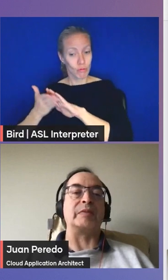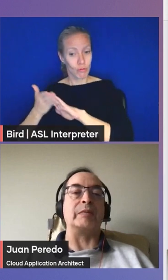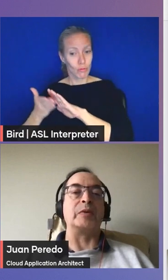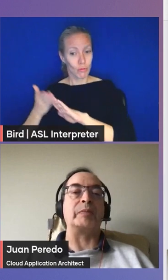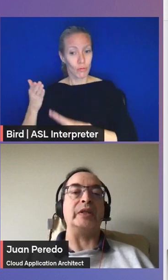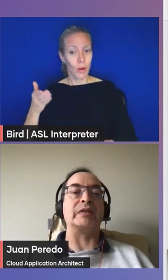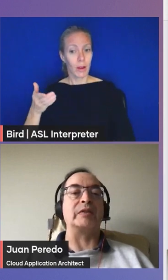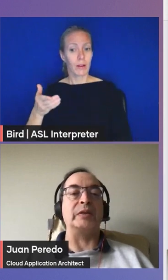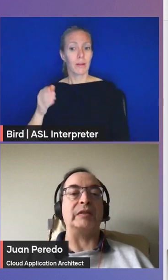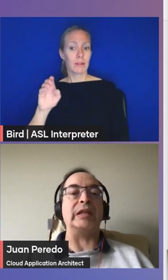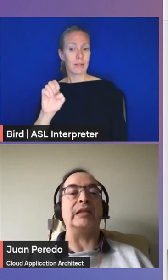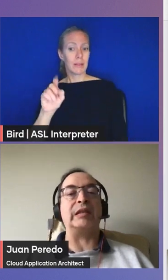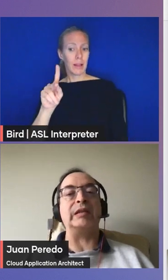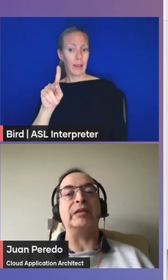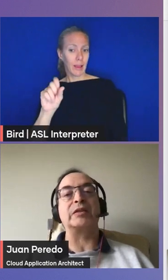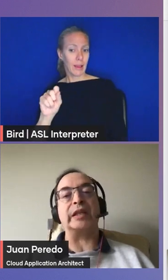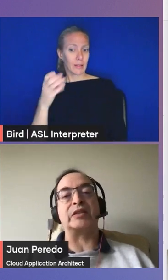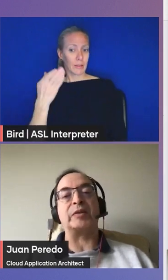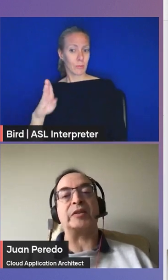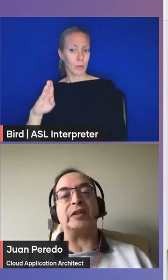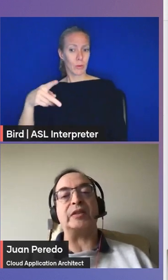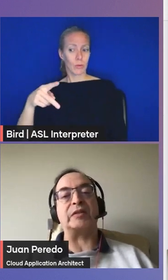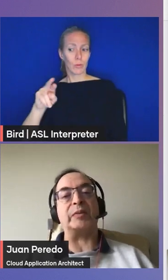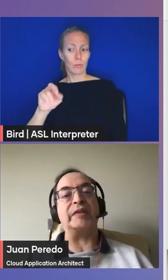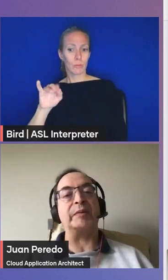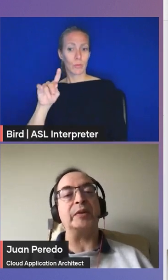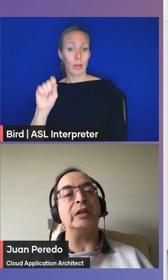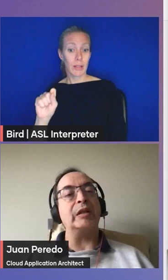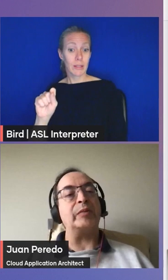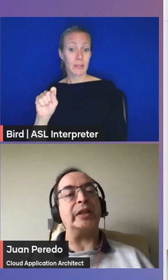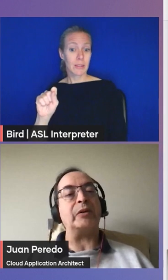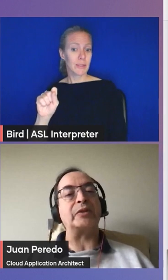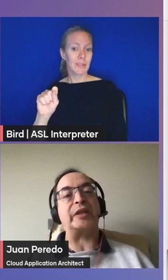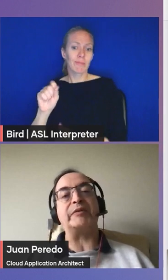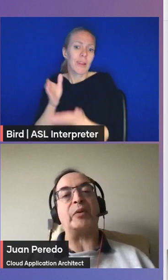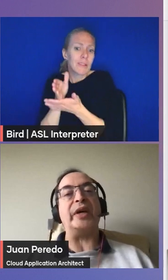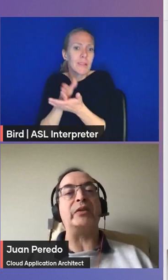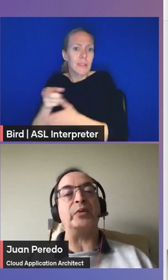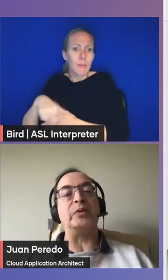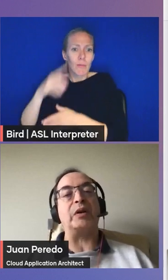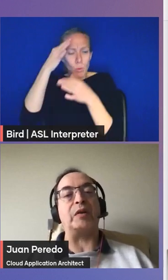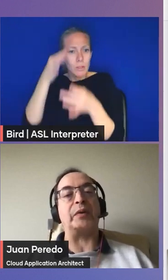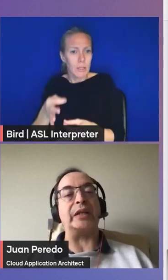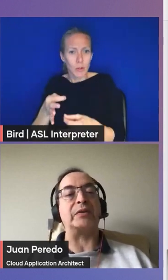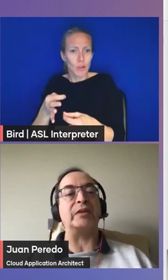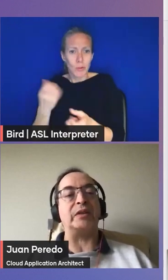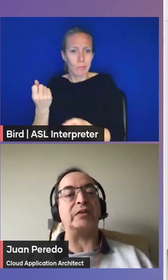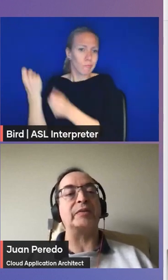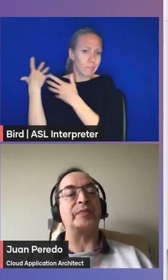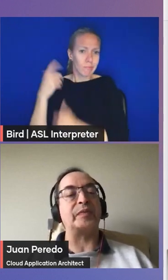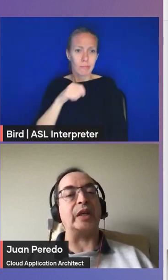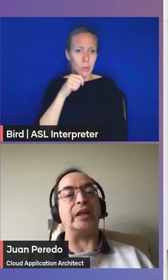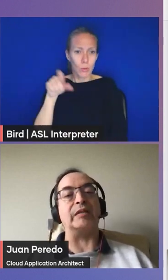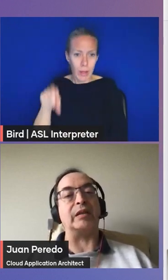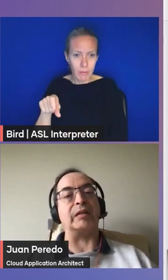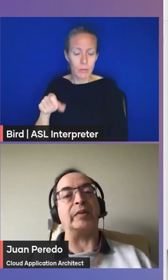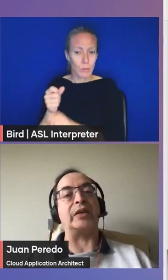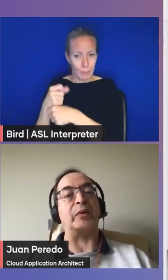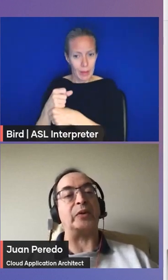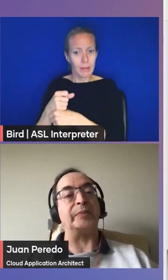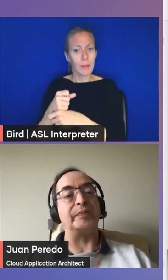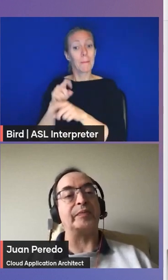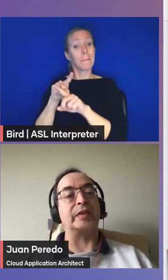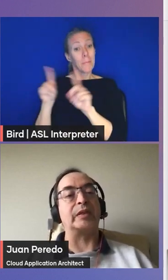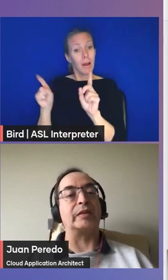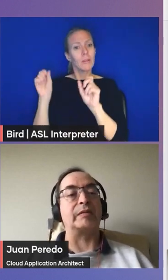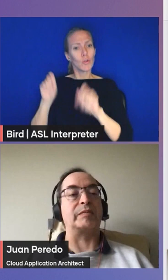EKS blueprints, it does take some of the decisions away from you, but it also gives you a way to override those decisions and make your